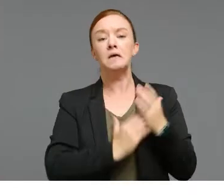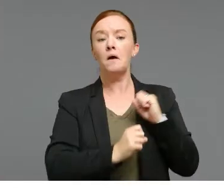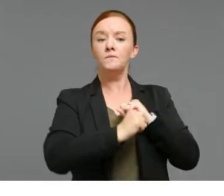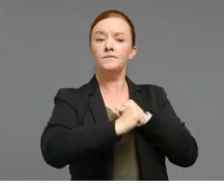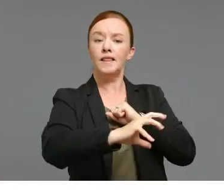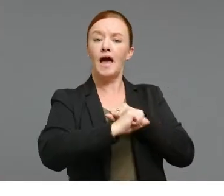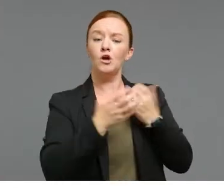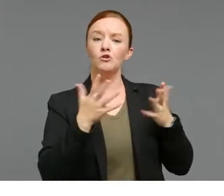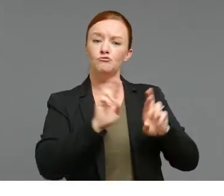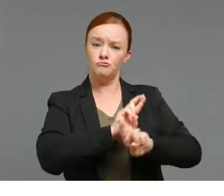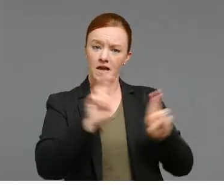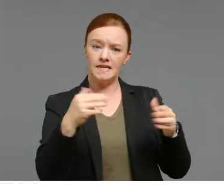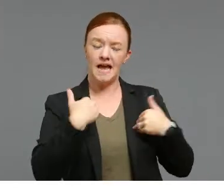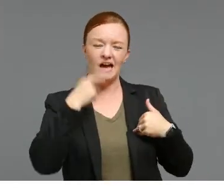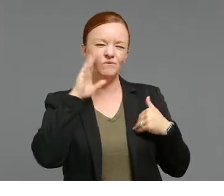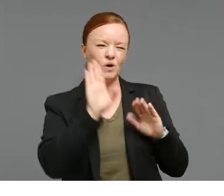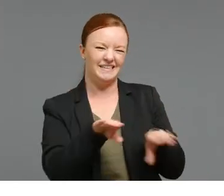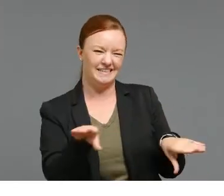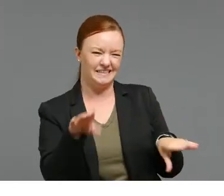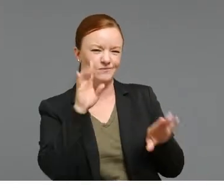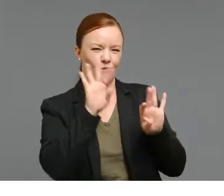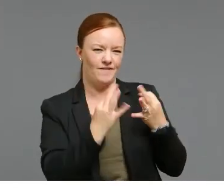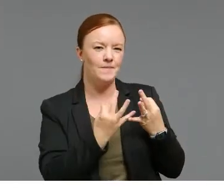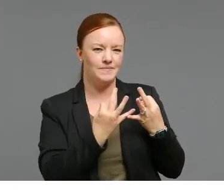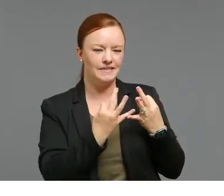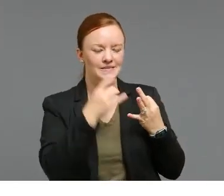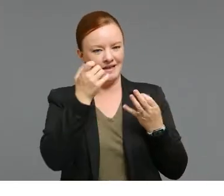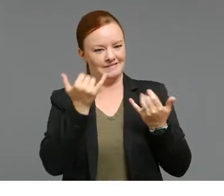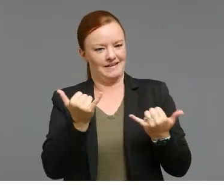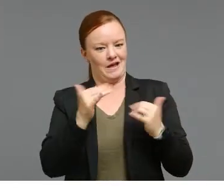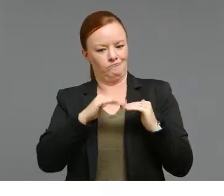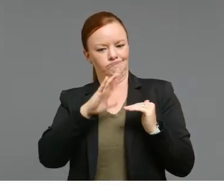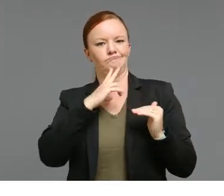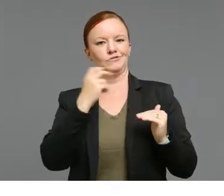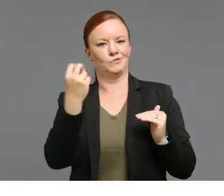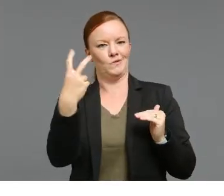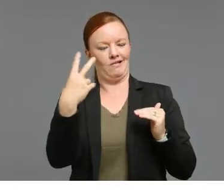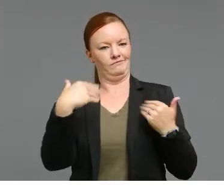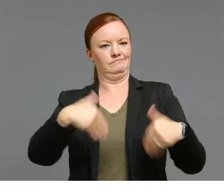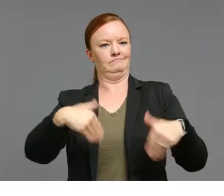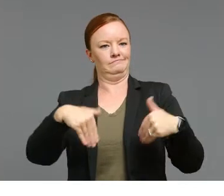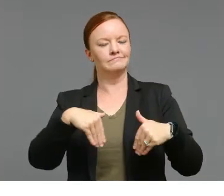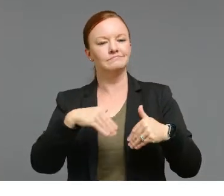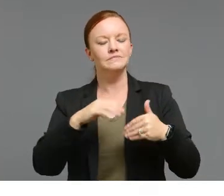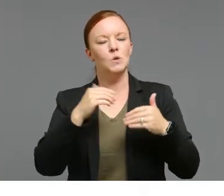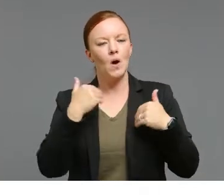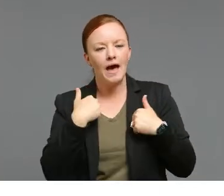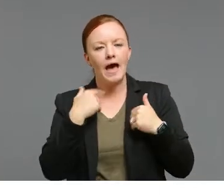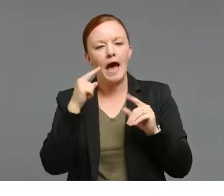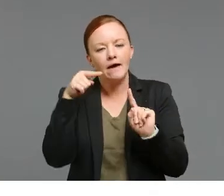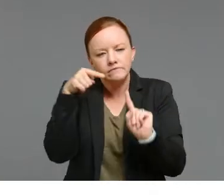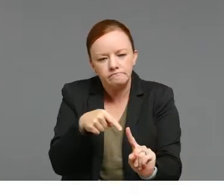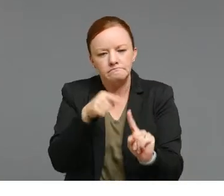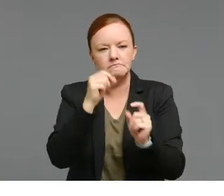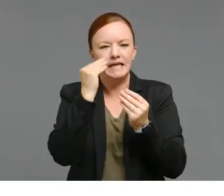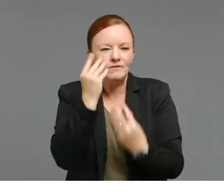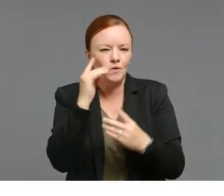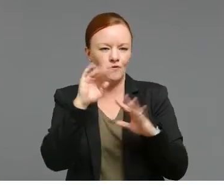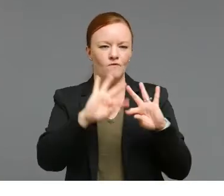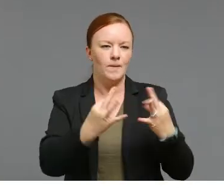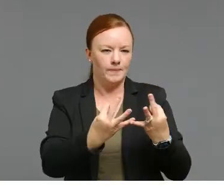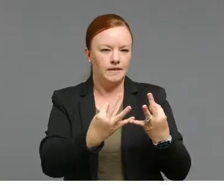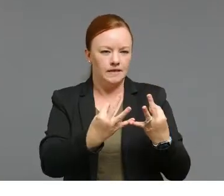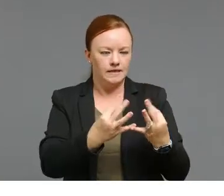and their families now that the eligibility has been expanded down to 12 and above with the Pfizer. We also